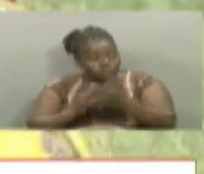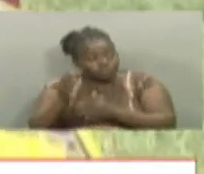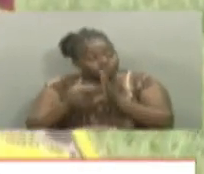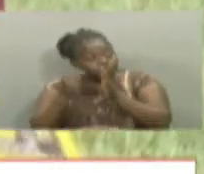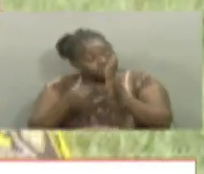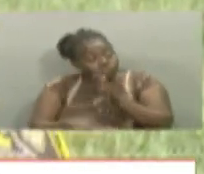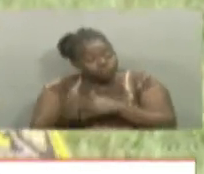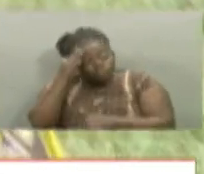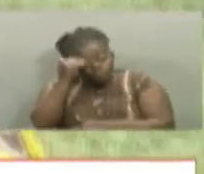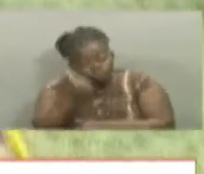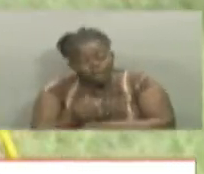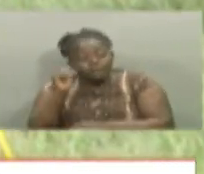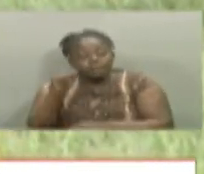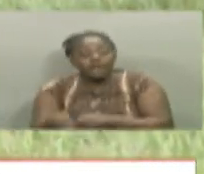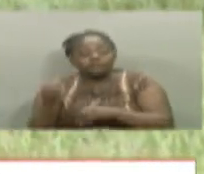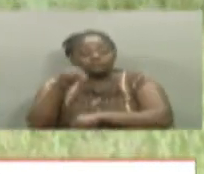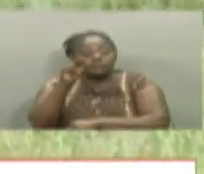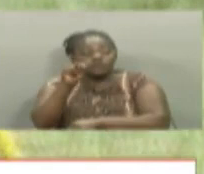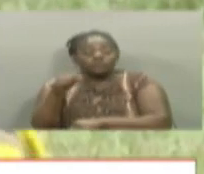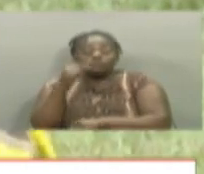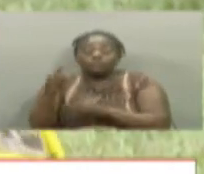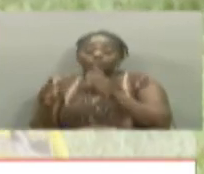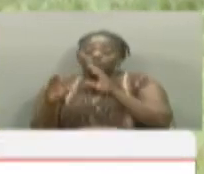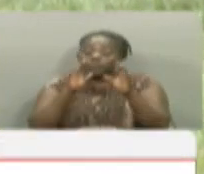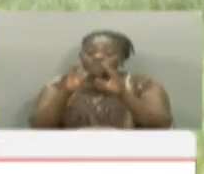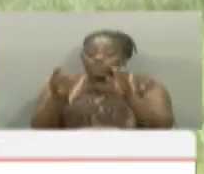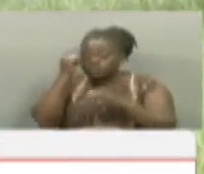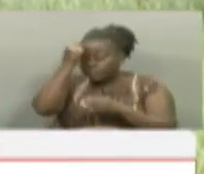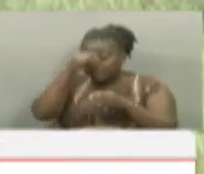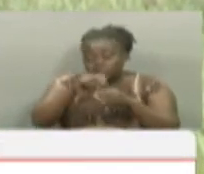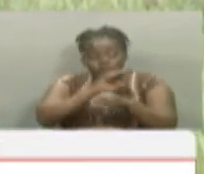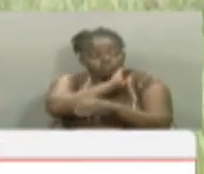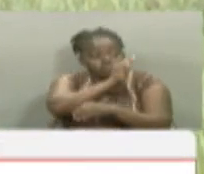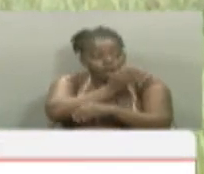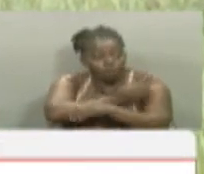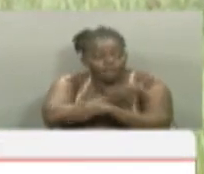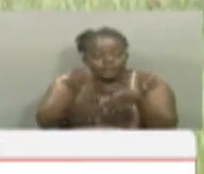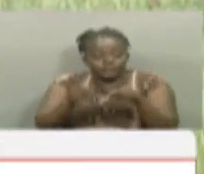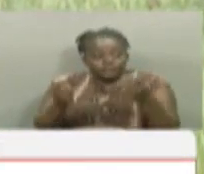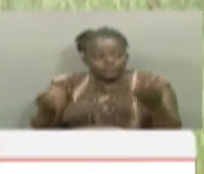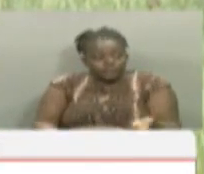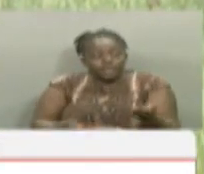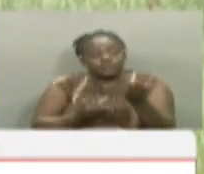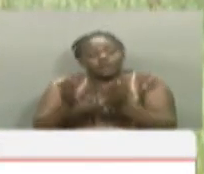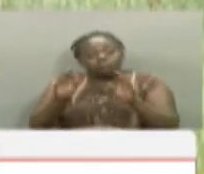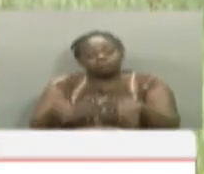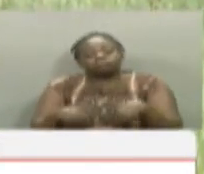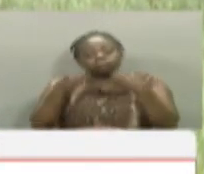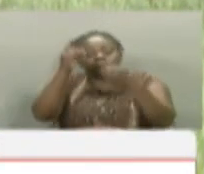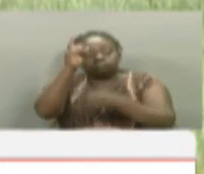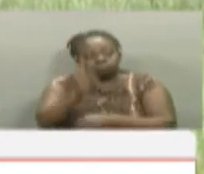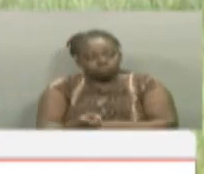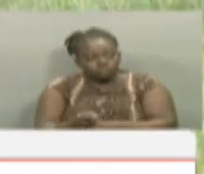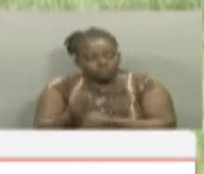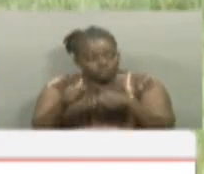lwaki balina okulonda owa NRM ajja okusobola okwogera ne gavumenti eri mu buyinza n'okugezaako okulaba ng'alwanira services okubatuukako